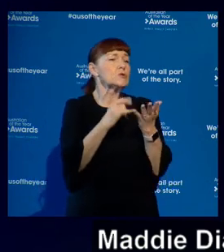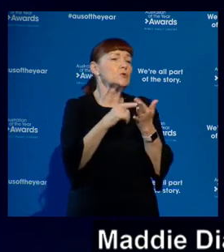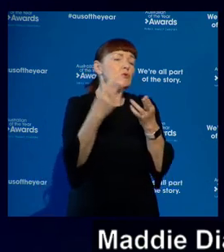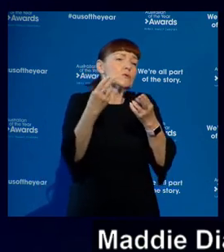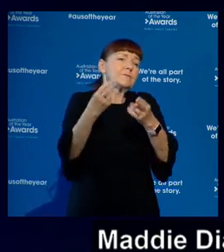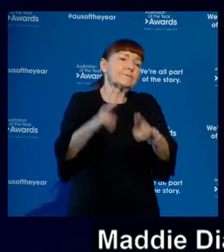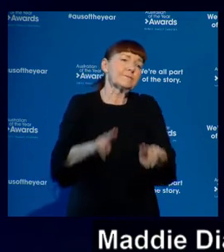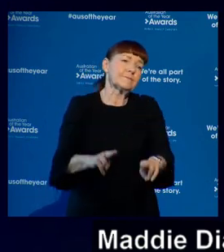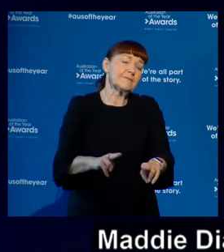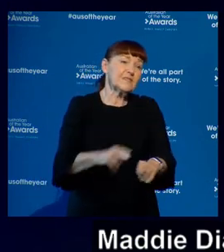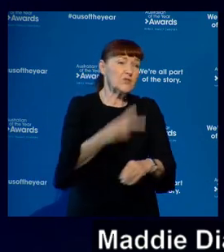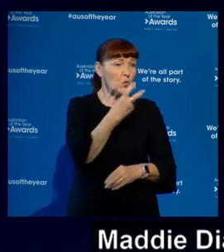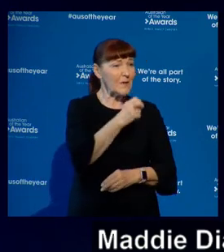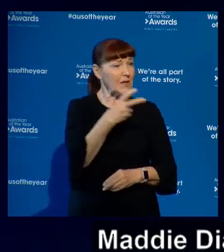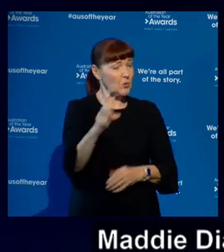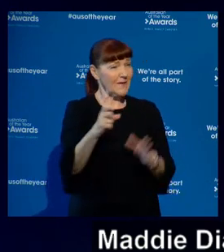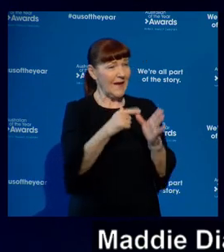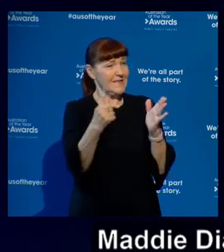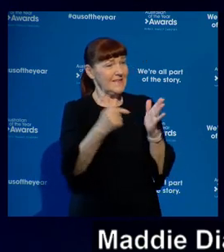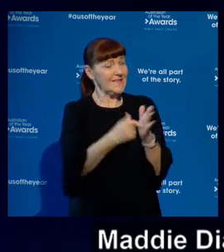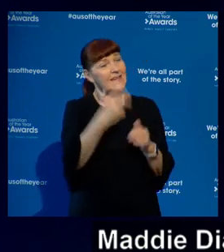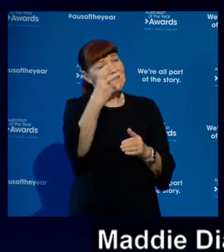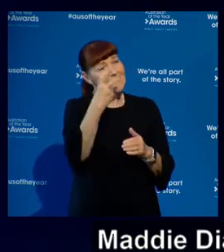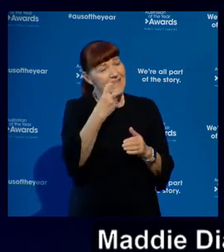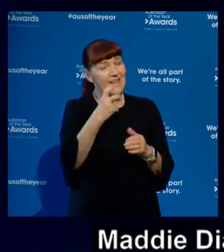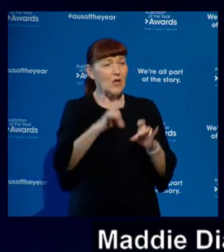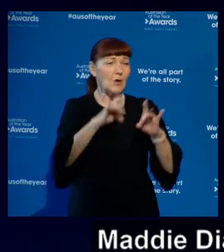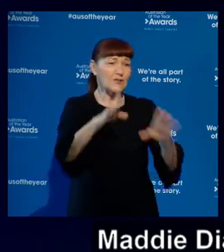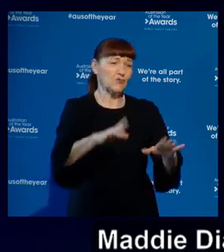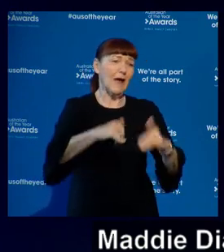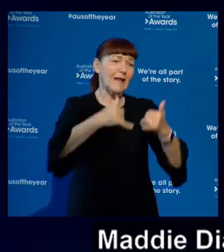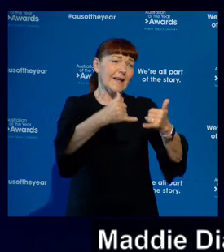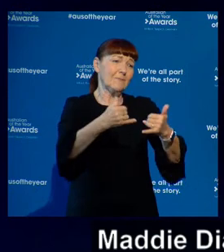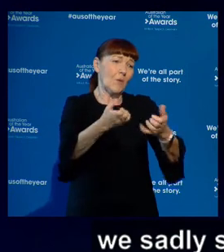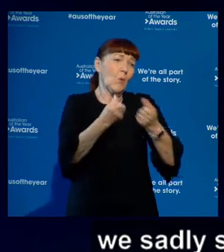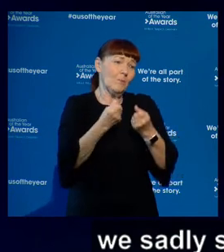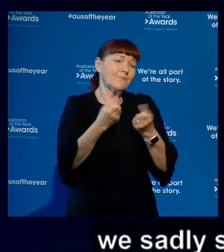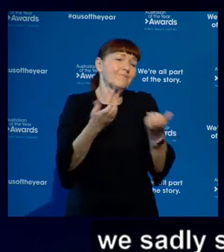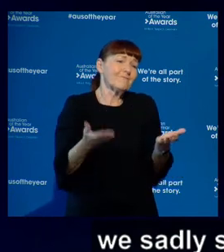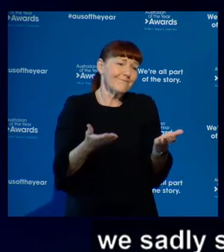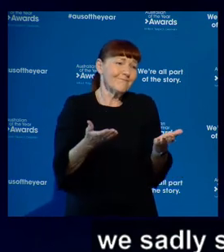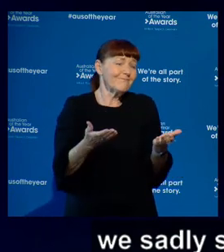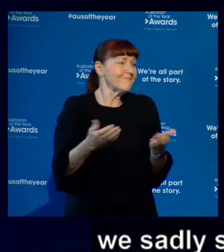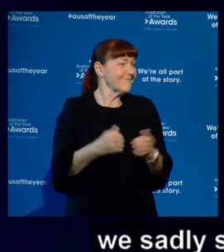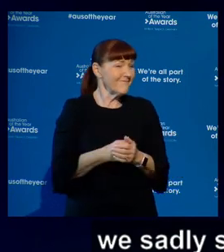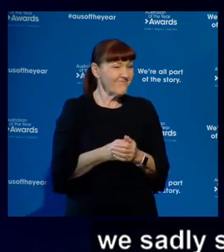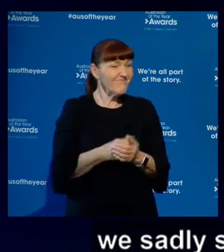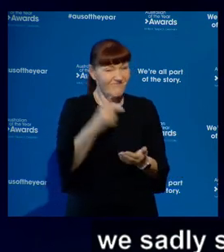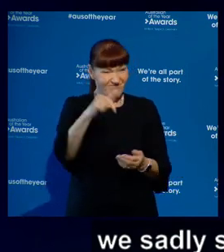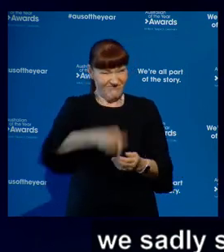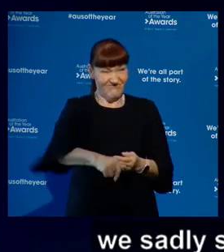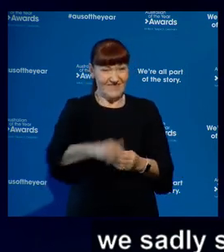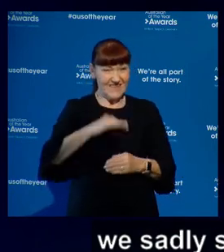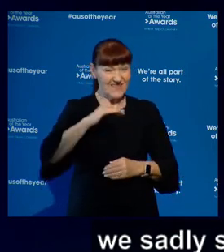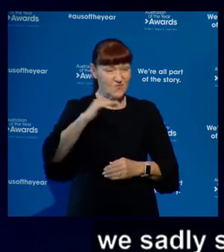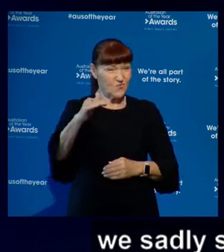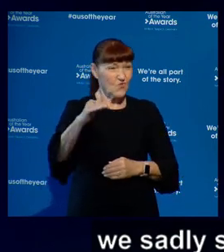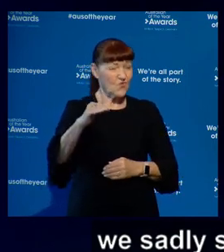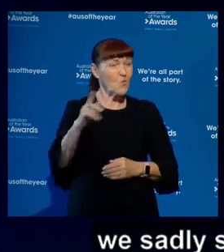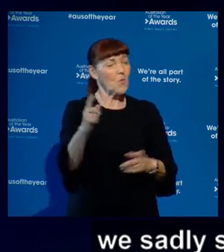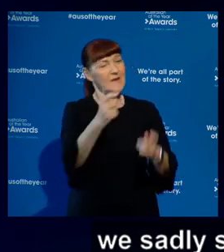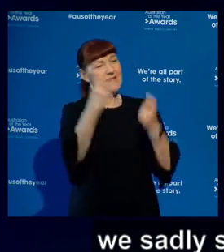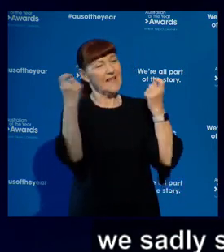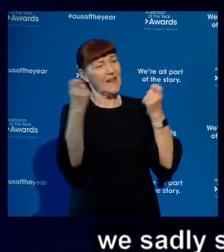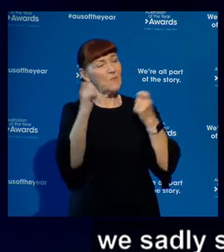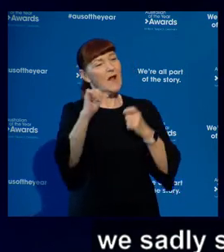our 2020 ACT Senior Australian of the Year. And in an event in this very venue, we